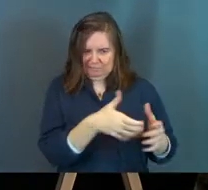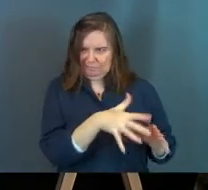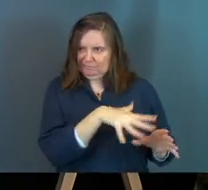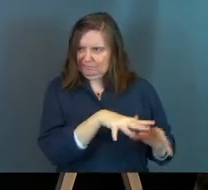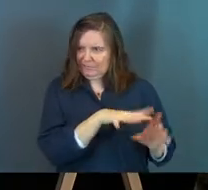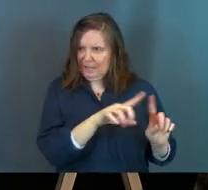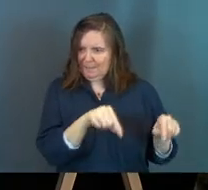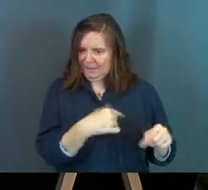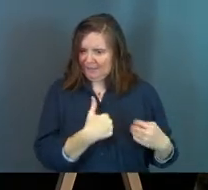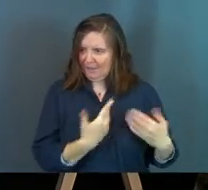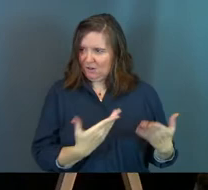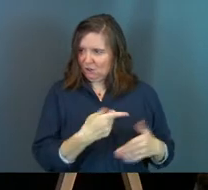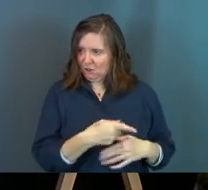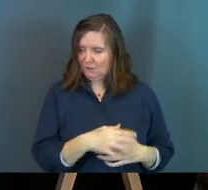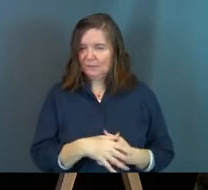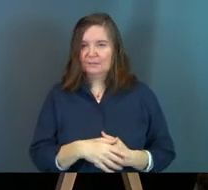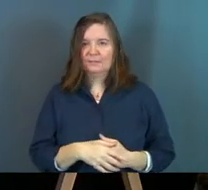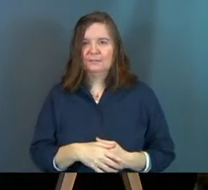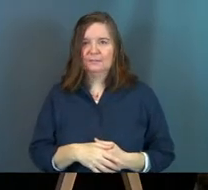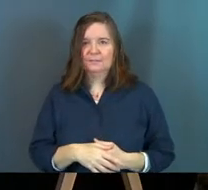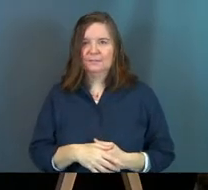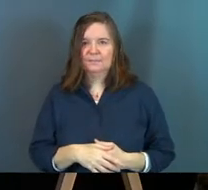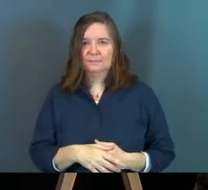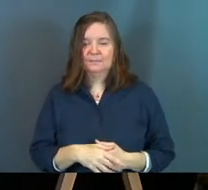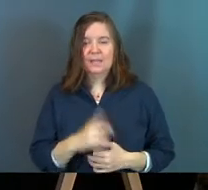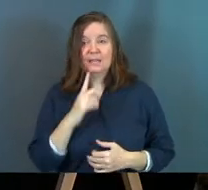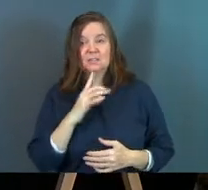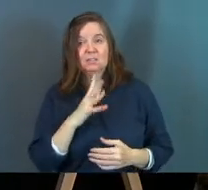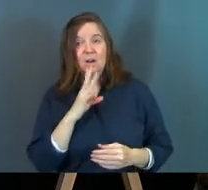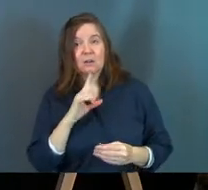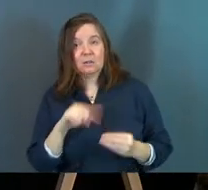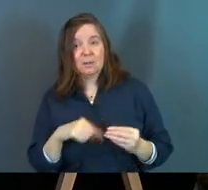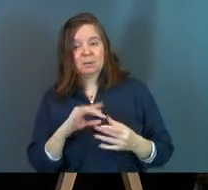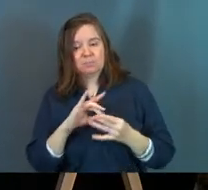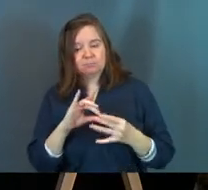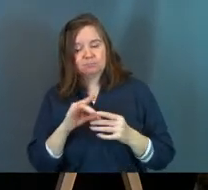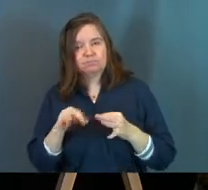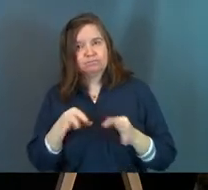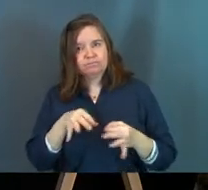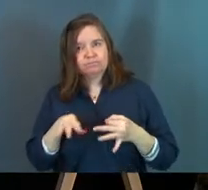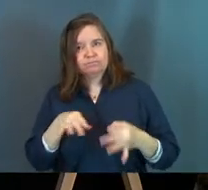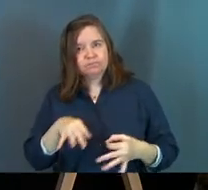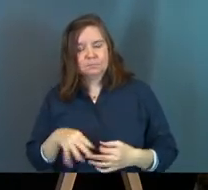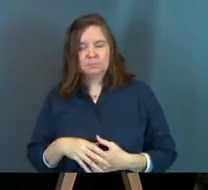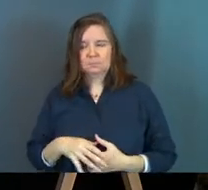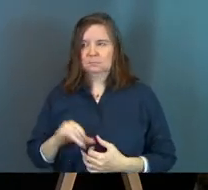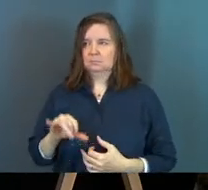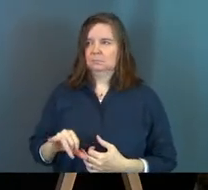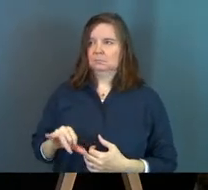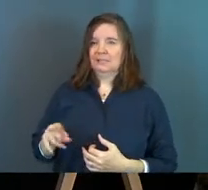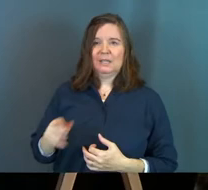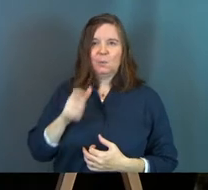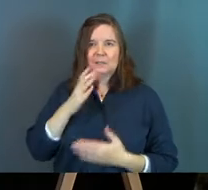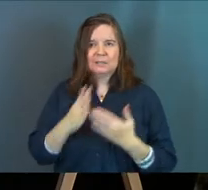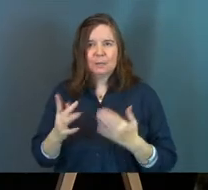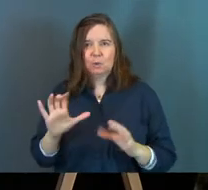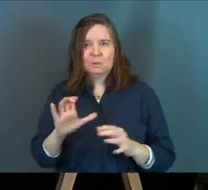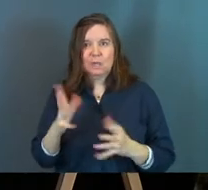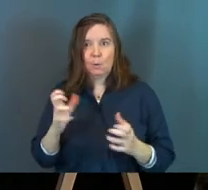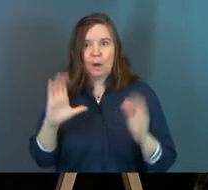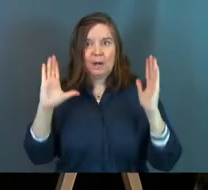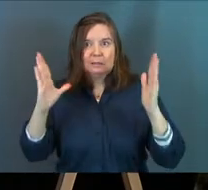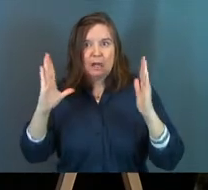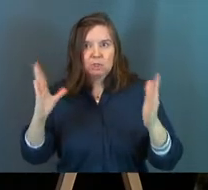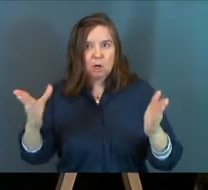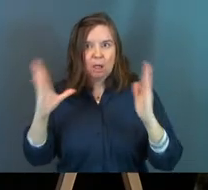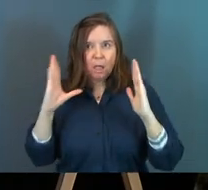You don't fit that box I've got here. And he starts talking to me about it. And see, he wasn't someone who did want